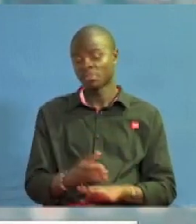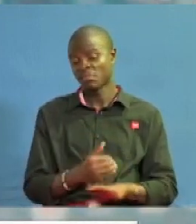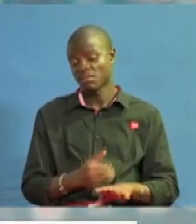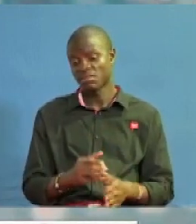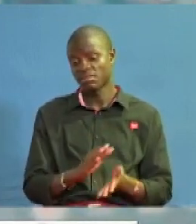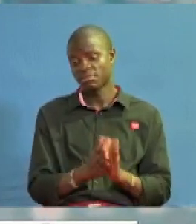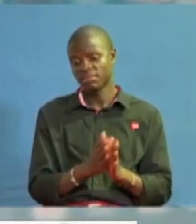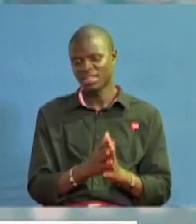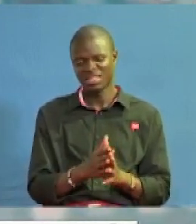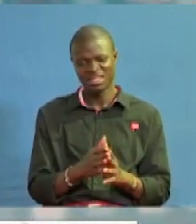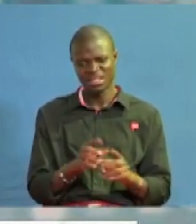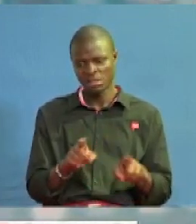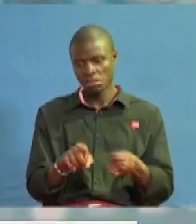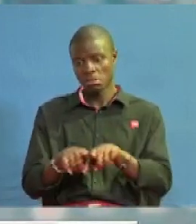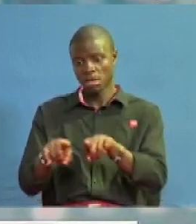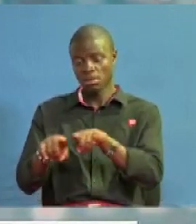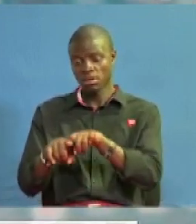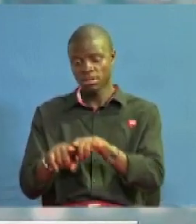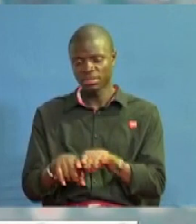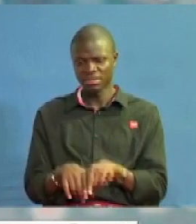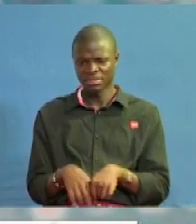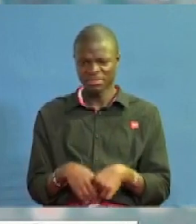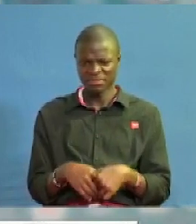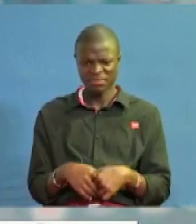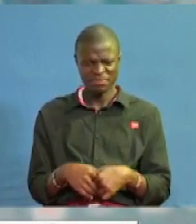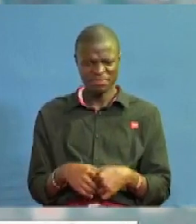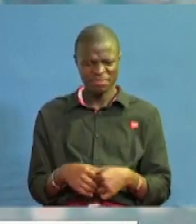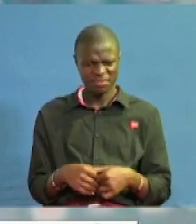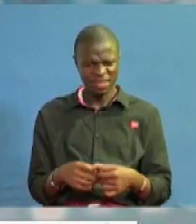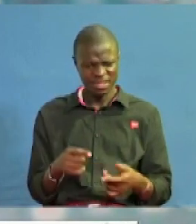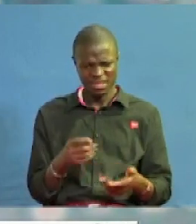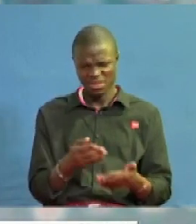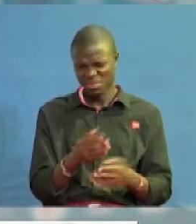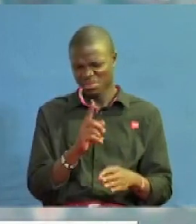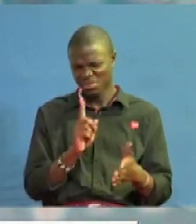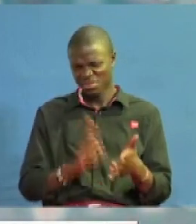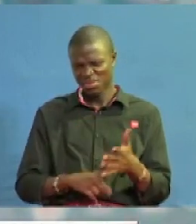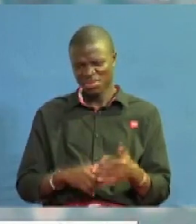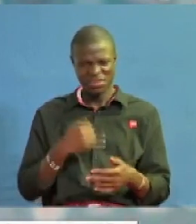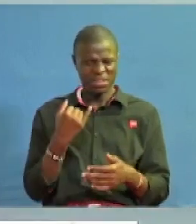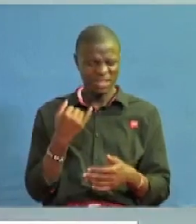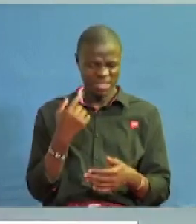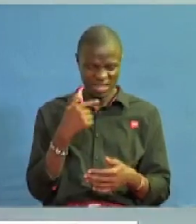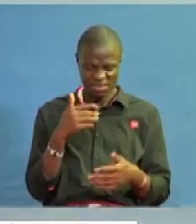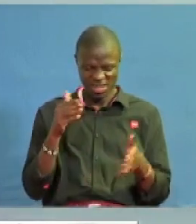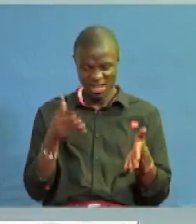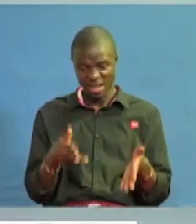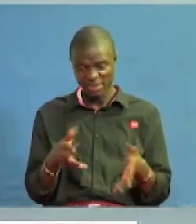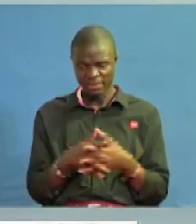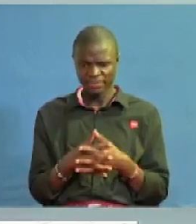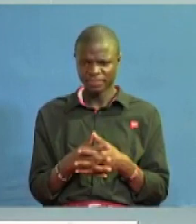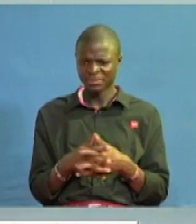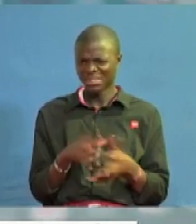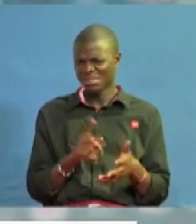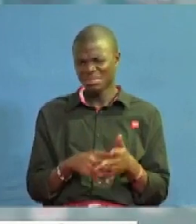the media, you can also listen also for ground. That's what we say. All right. Yeah. And